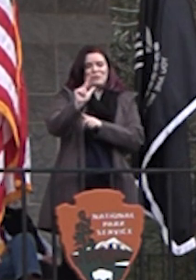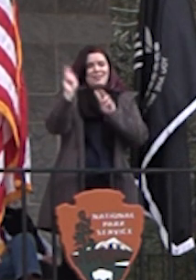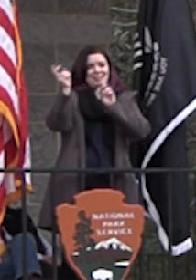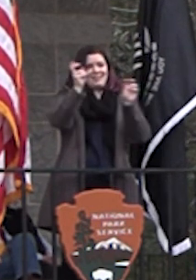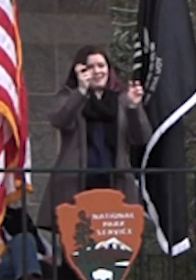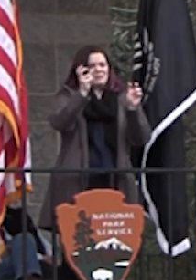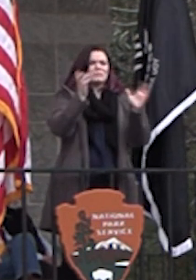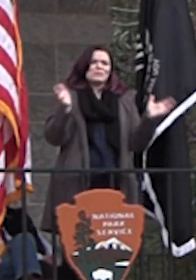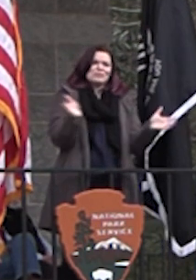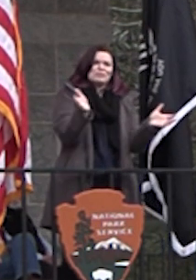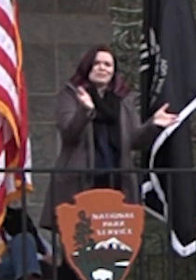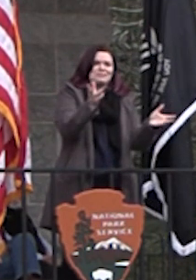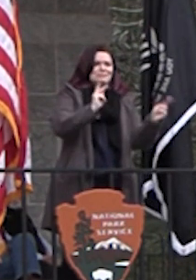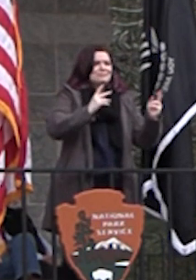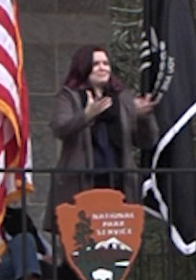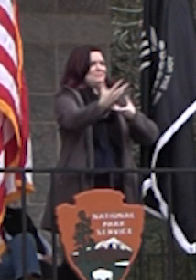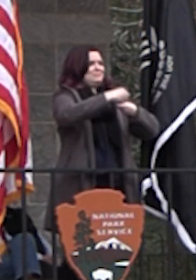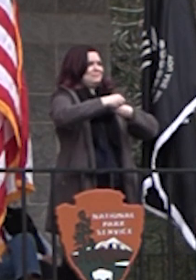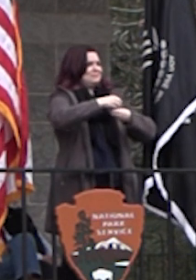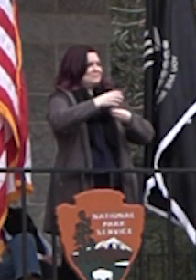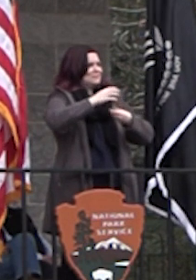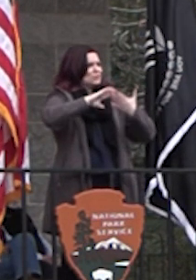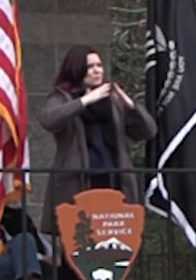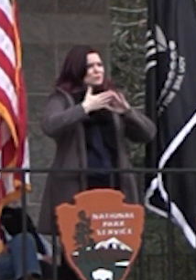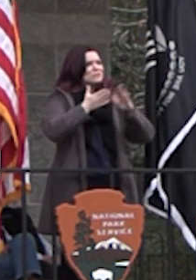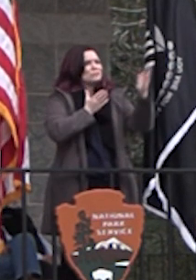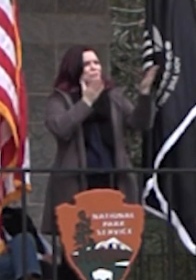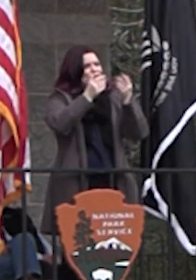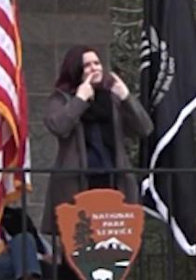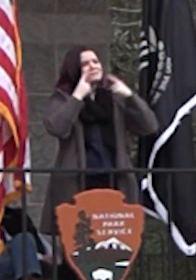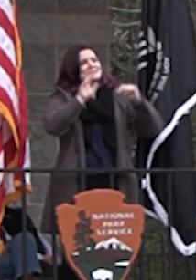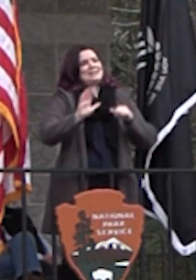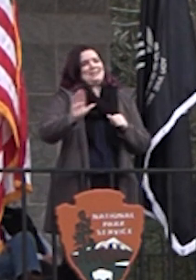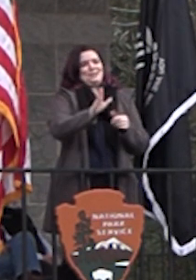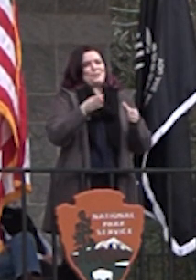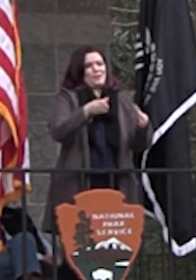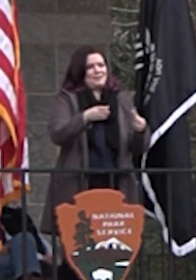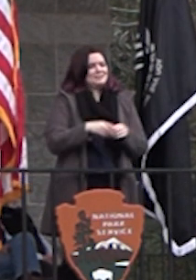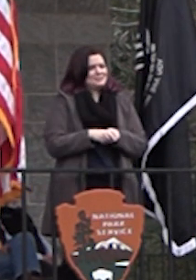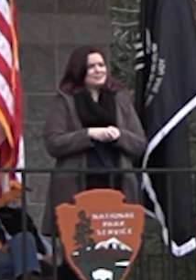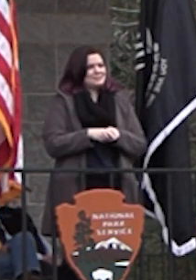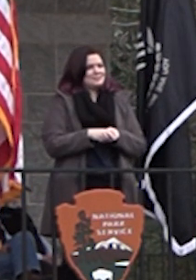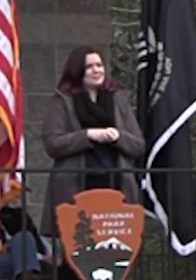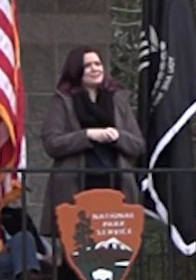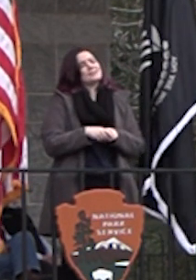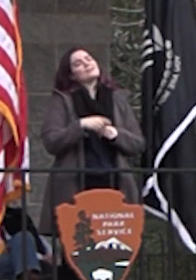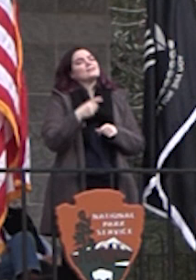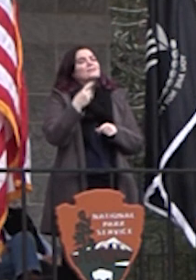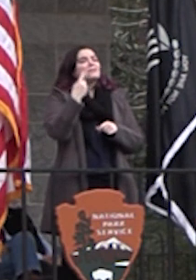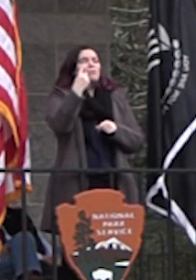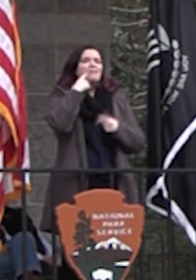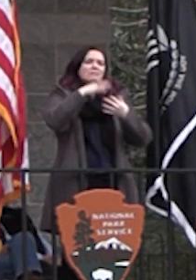become involved in their own communities, to serve and succeed in their own ways. One of the patriotic, historical,